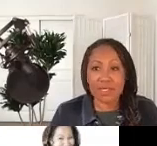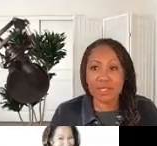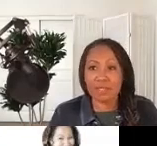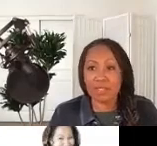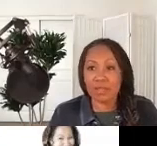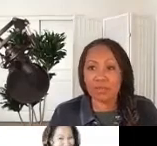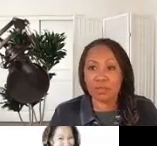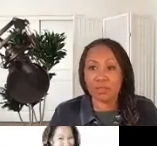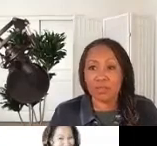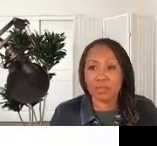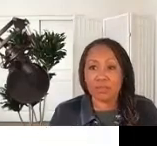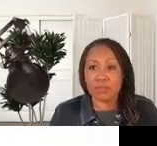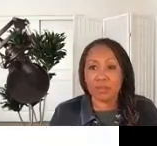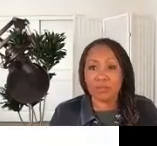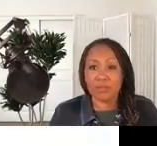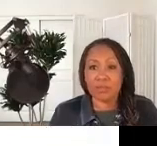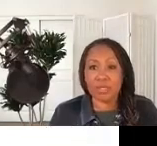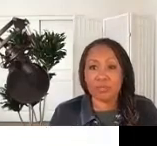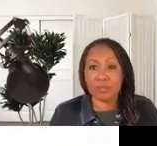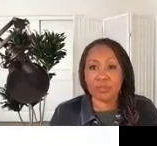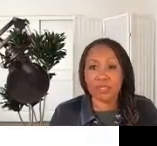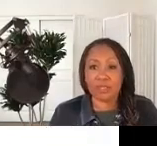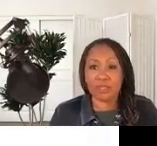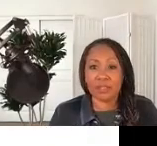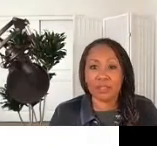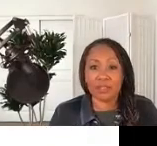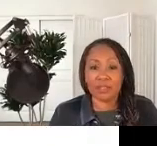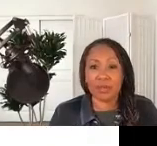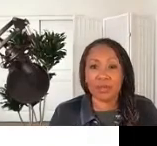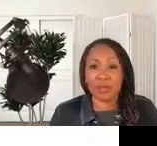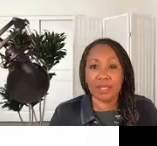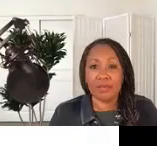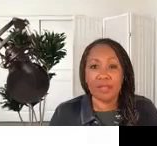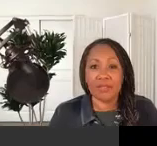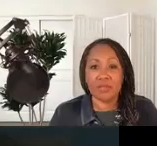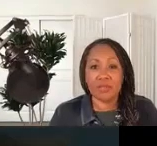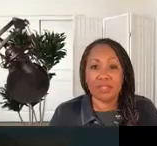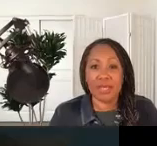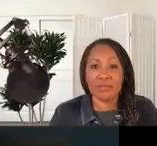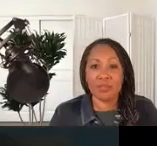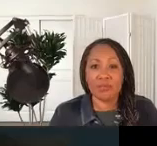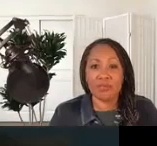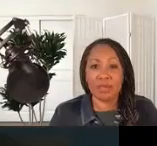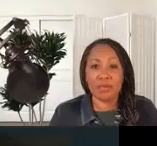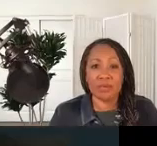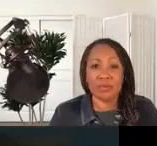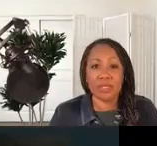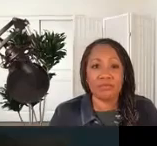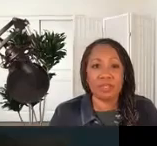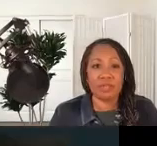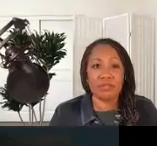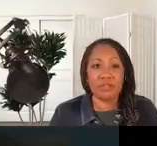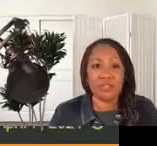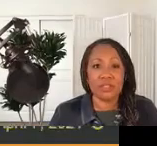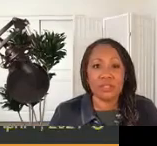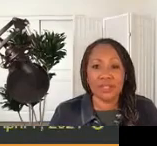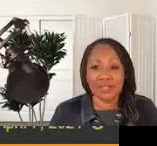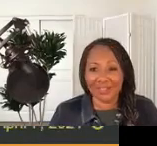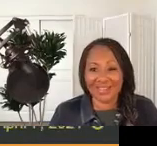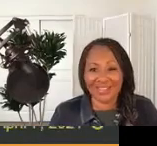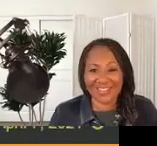And I'm going to go to my poster that I'm building. Pardon me, I have like too many tabs open for my own comfort level.